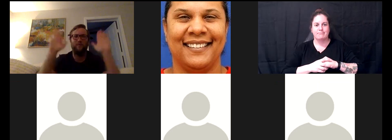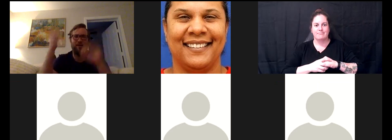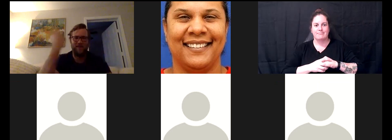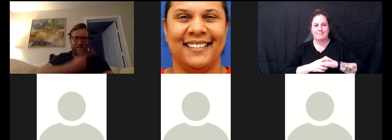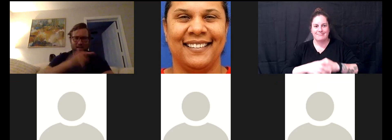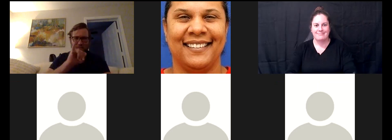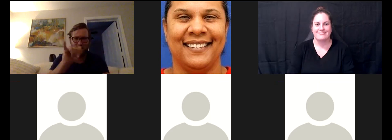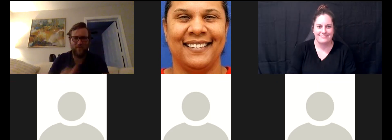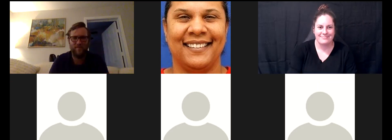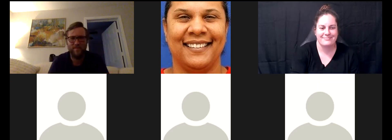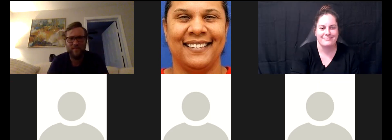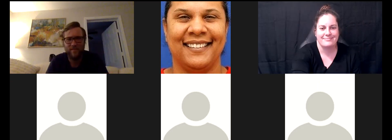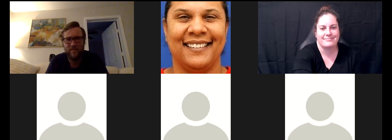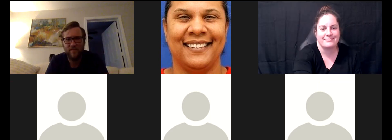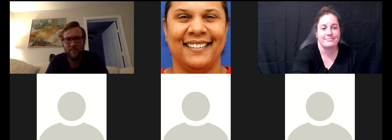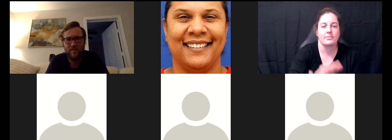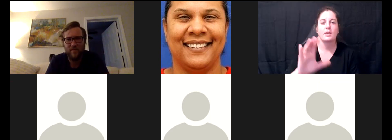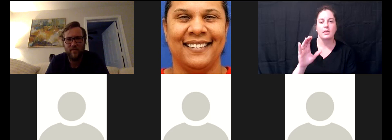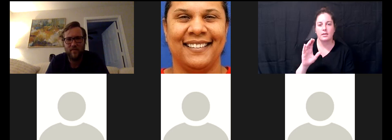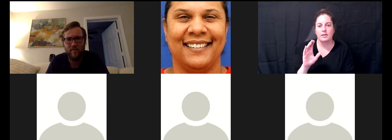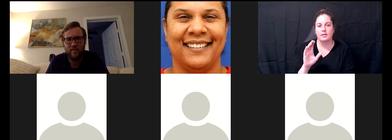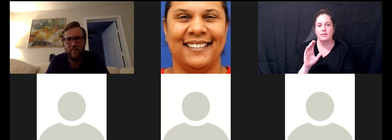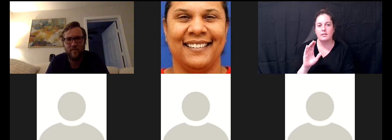Thank you. You're welcome.